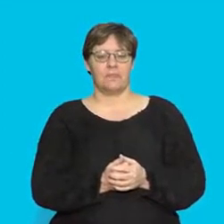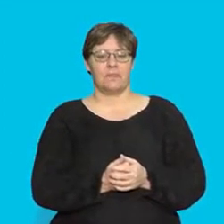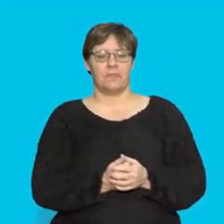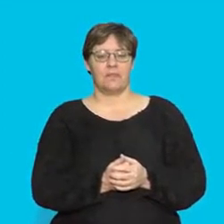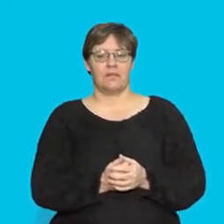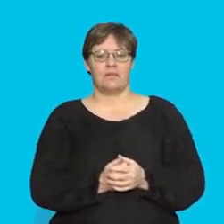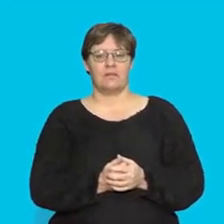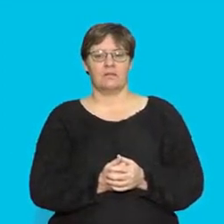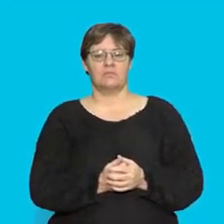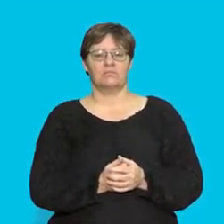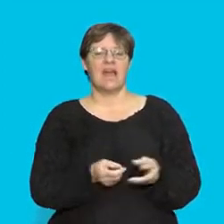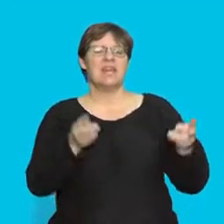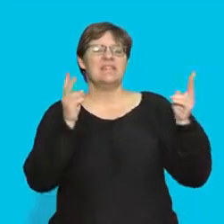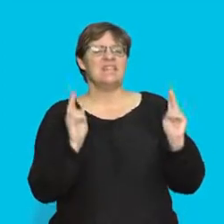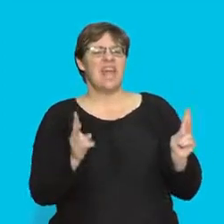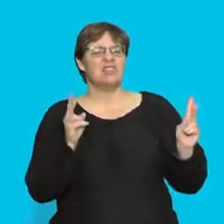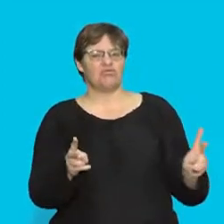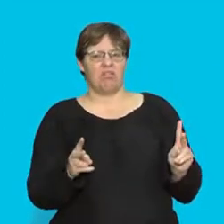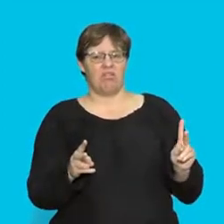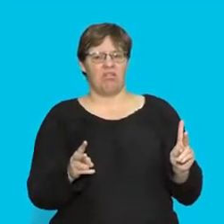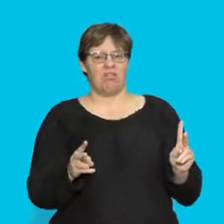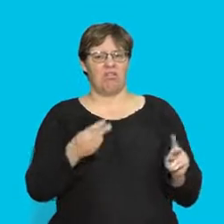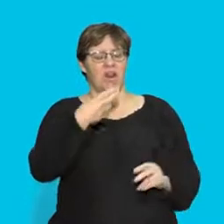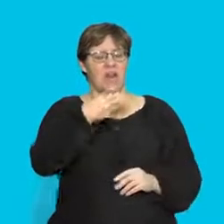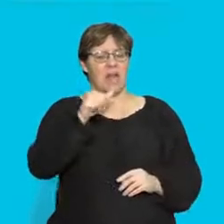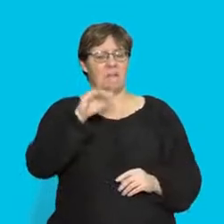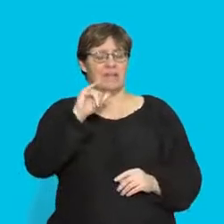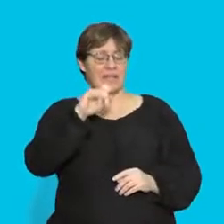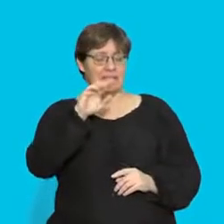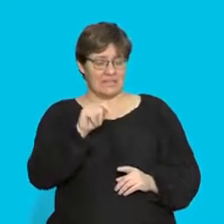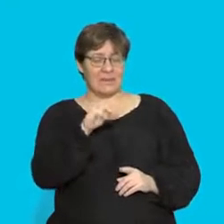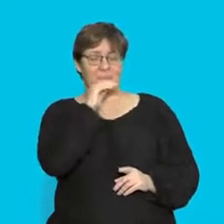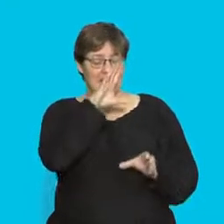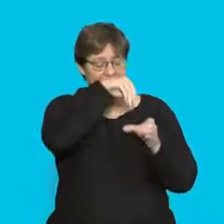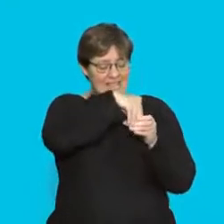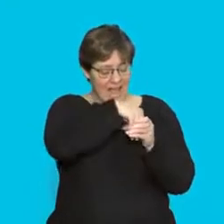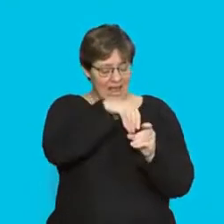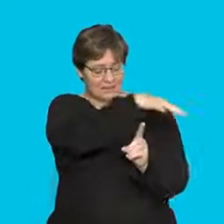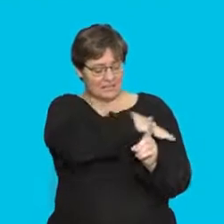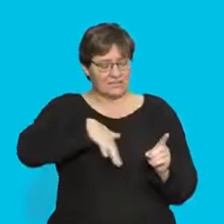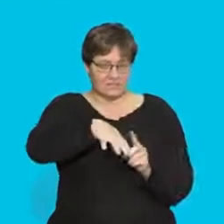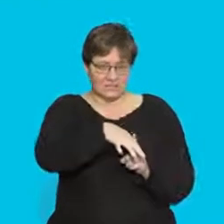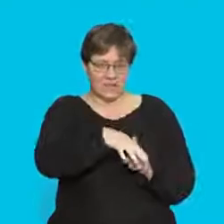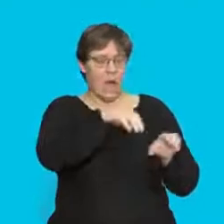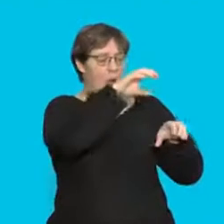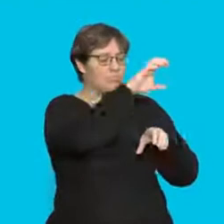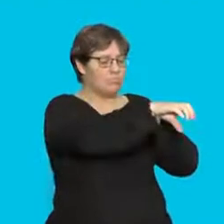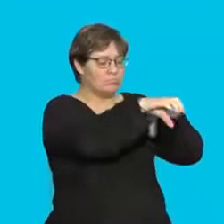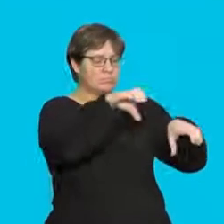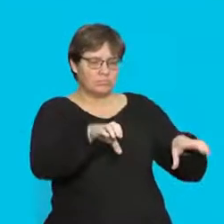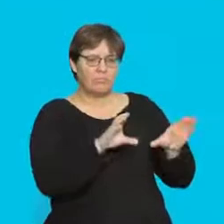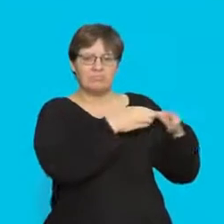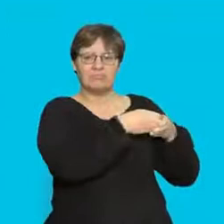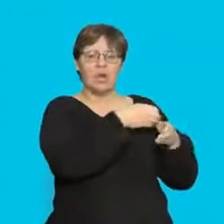So in a natural habitat, different populations are going to depend on